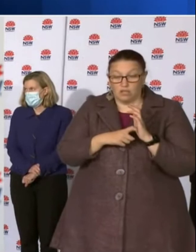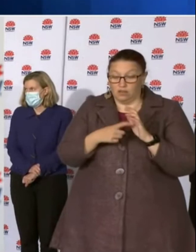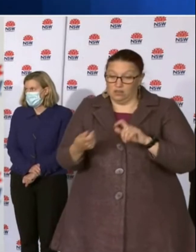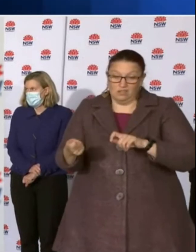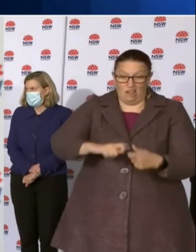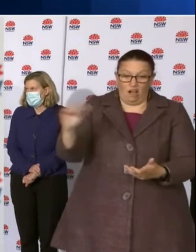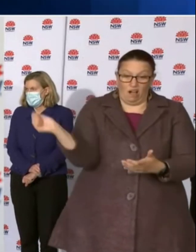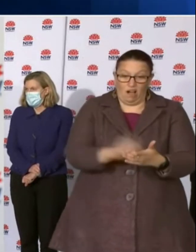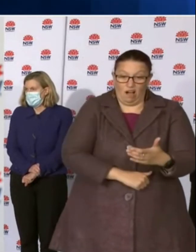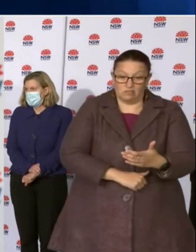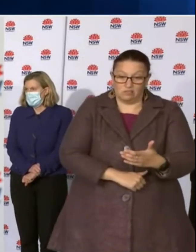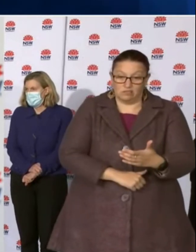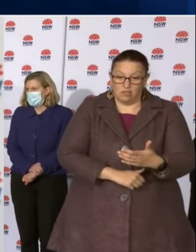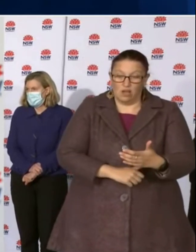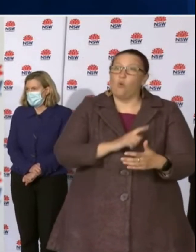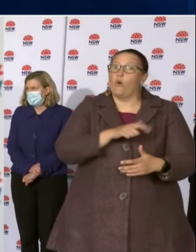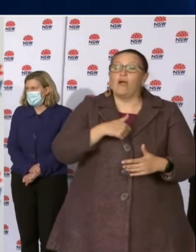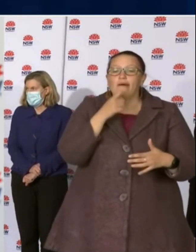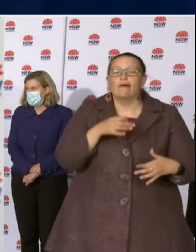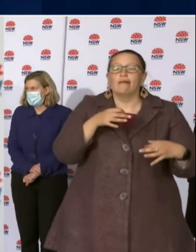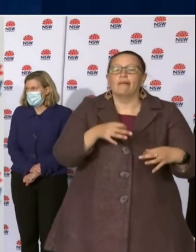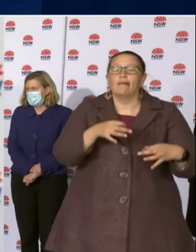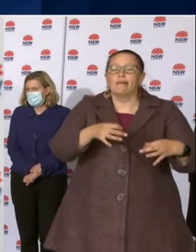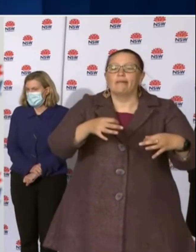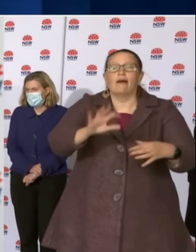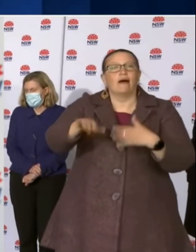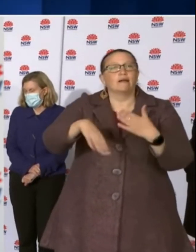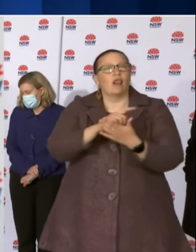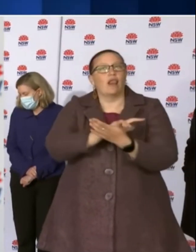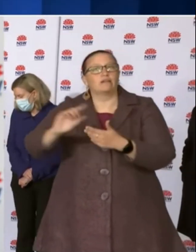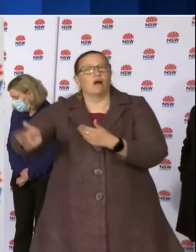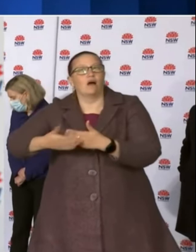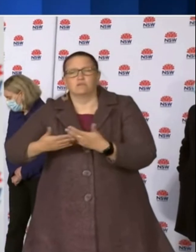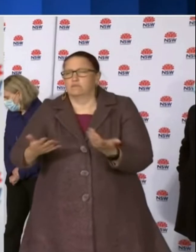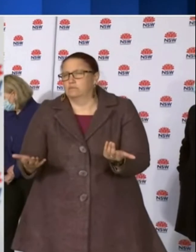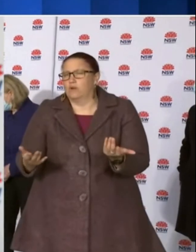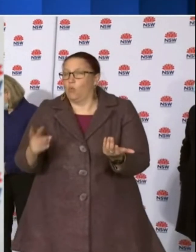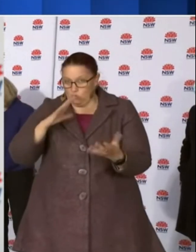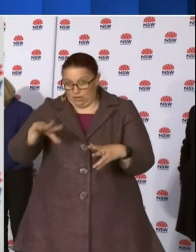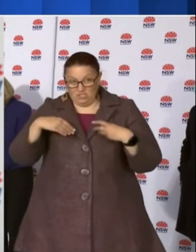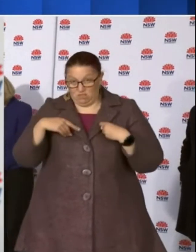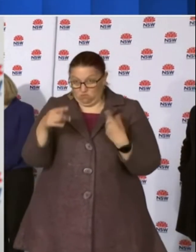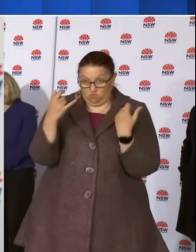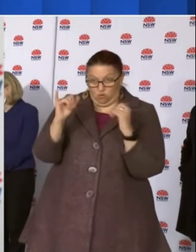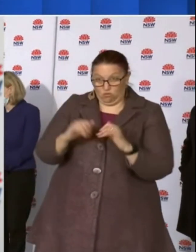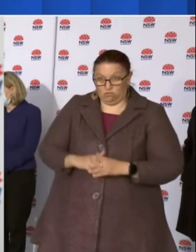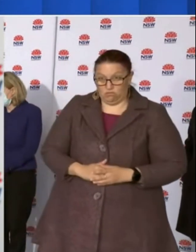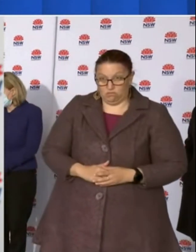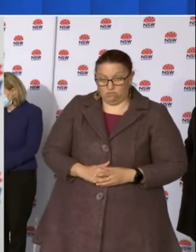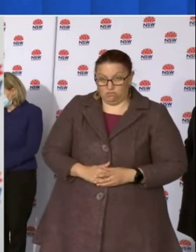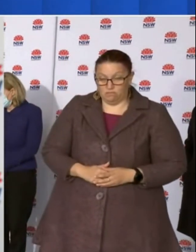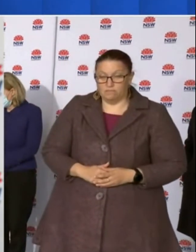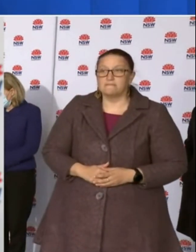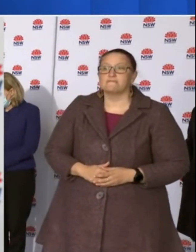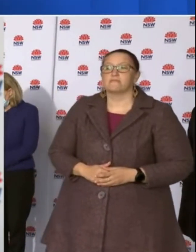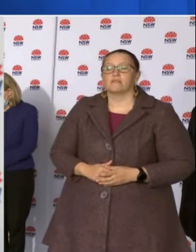varies from time to time as to the additional measures. But we had a very go hard, and I think if you could ask all the population who were affected 3 weeks ago, they would say